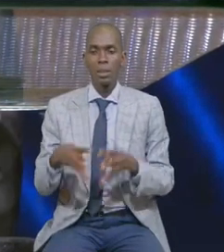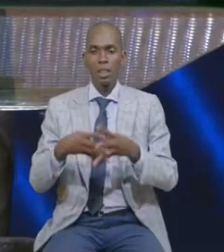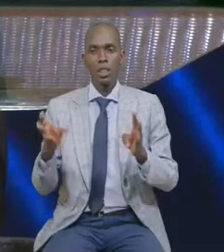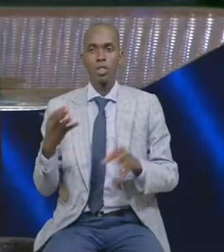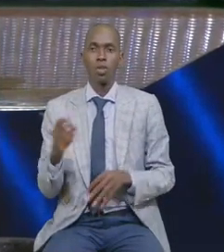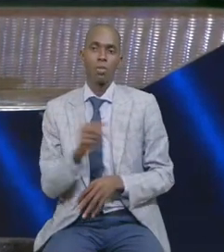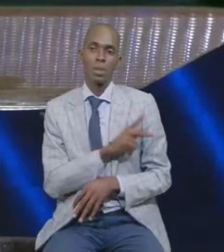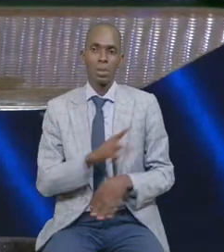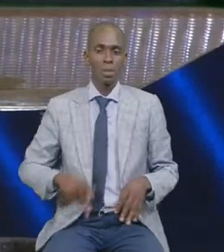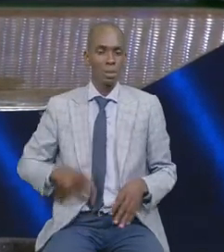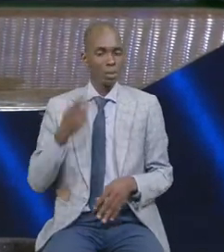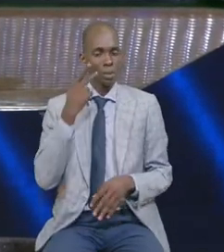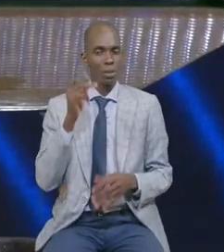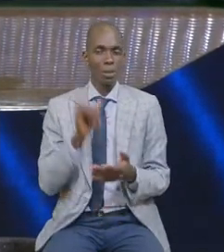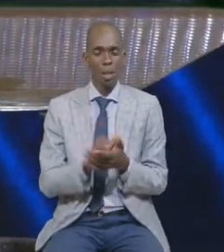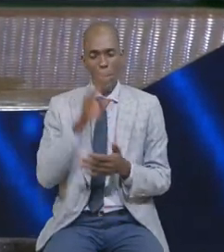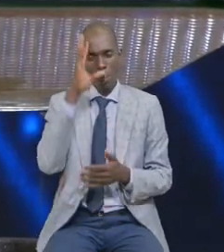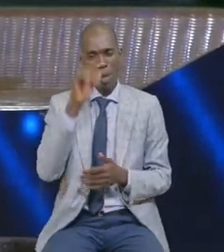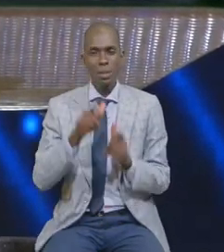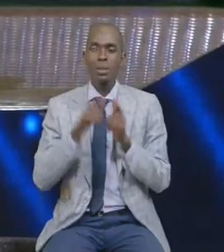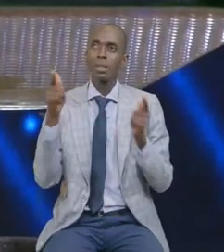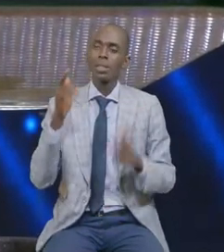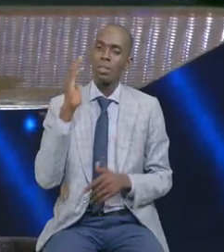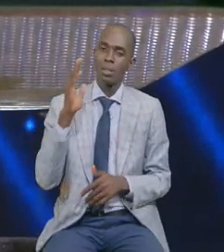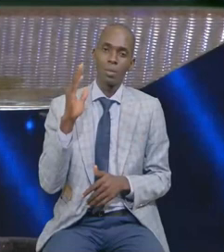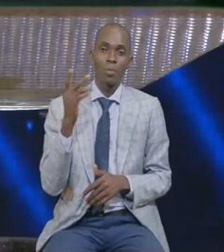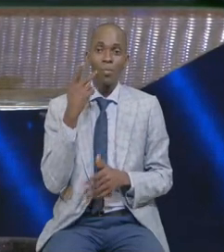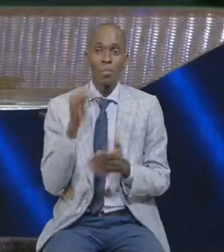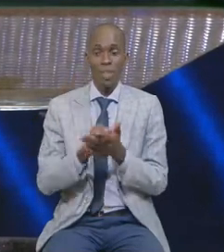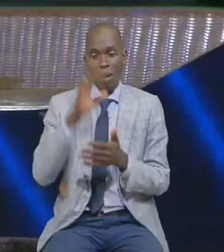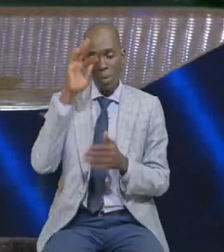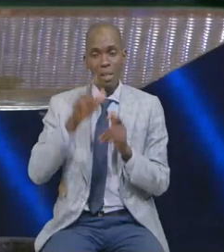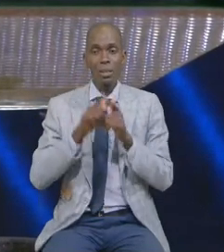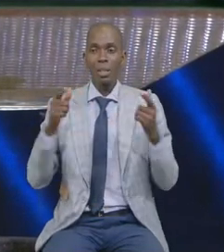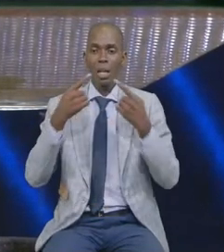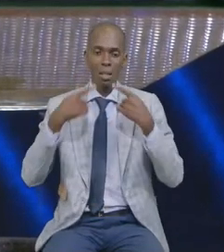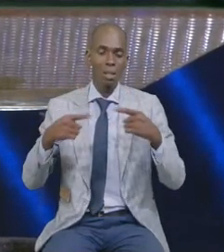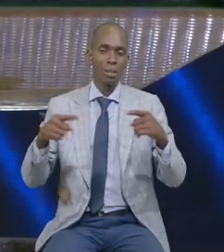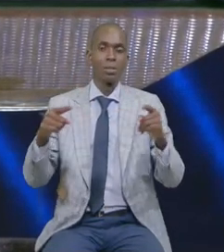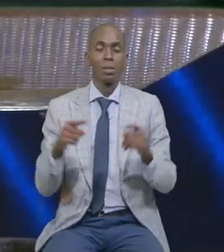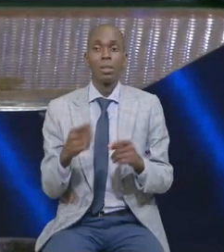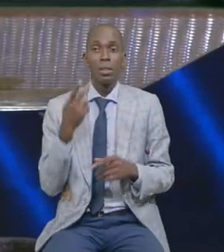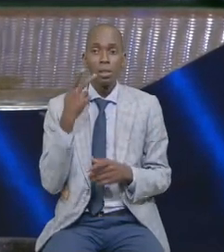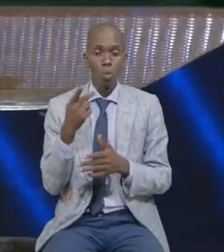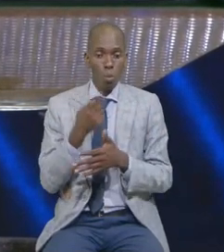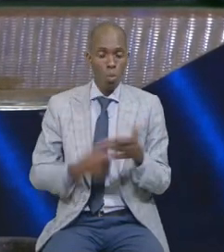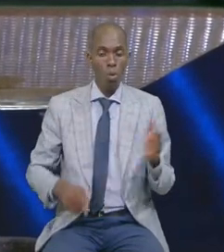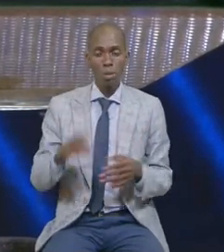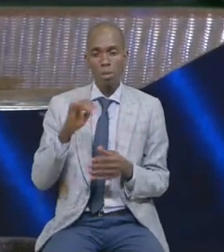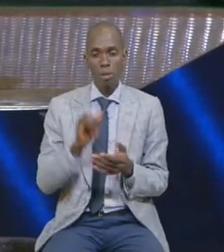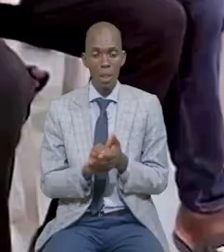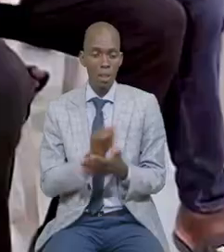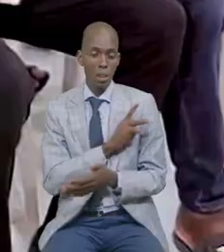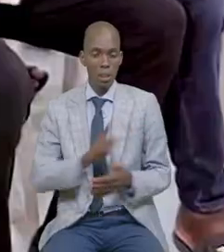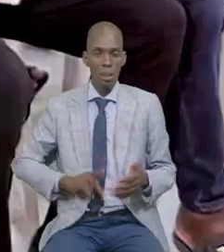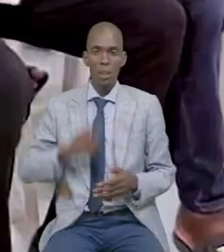his great testimony. Look at his great declaration. Look at what he had said about the God of heaven, the